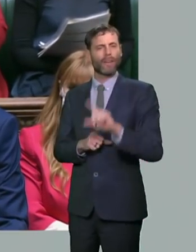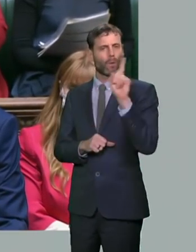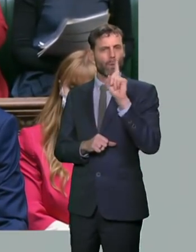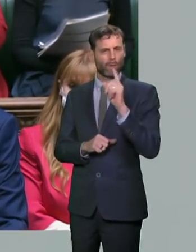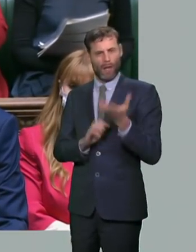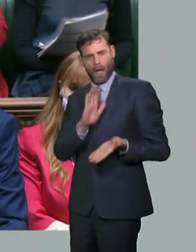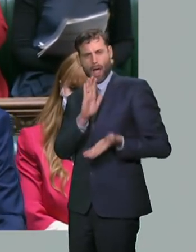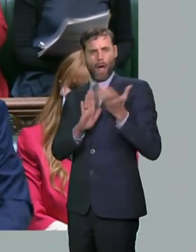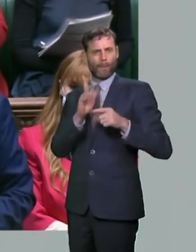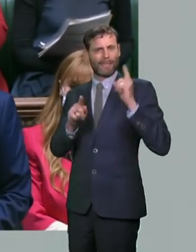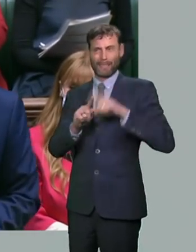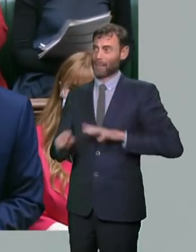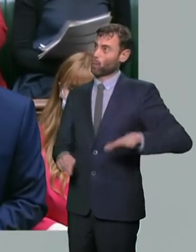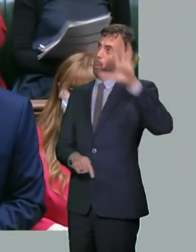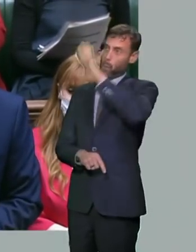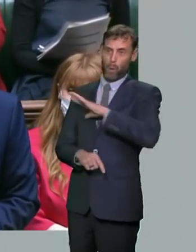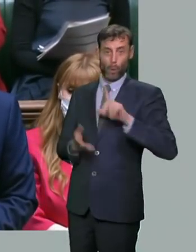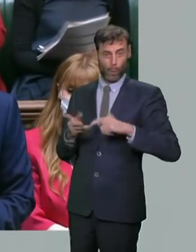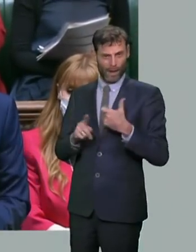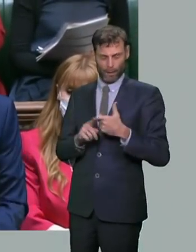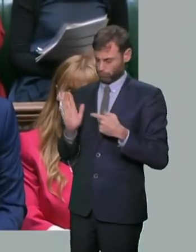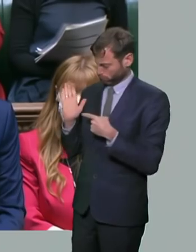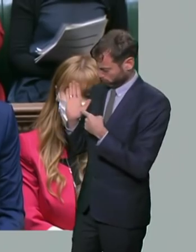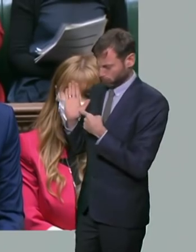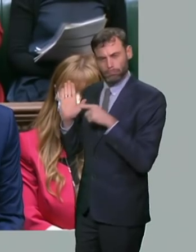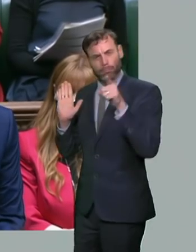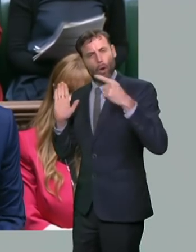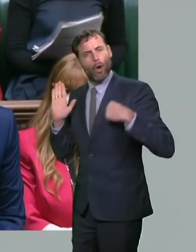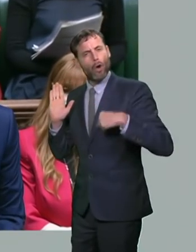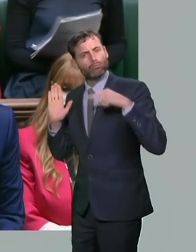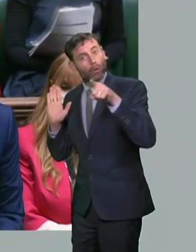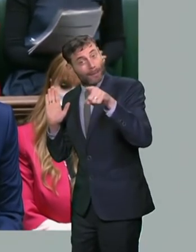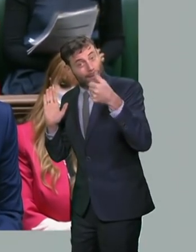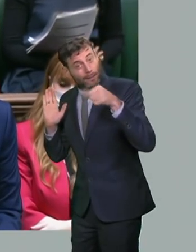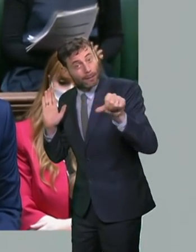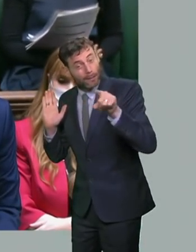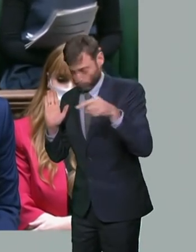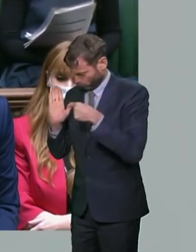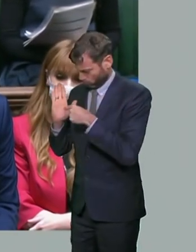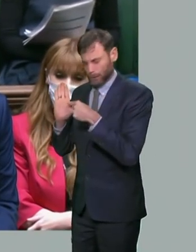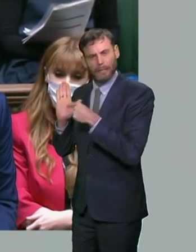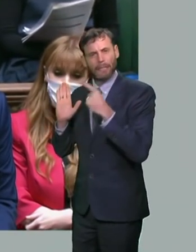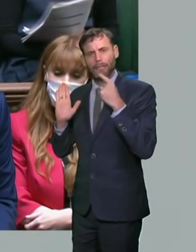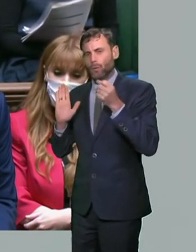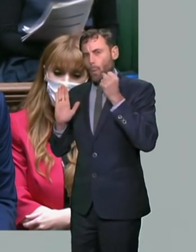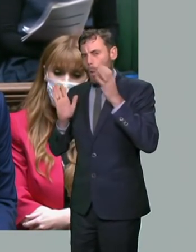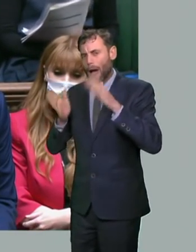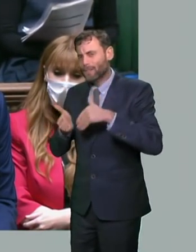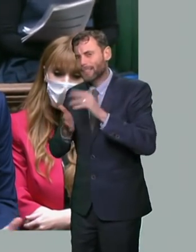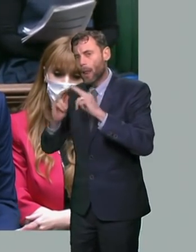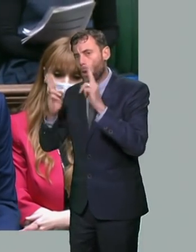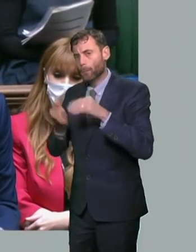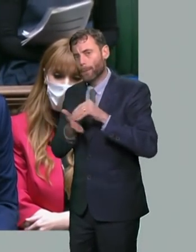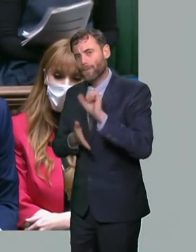in the country. So has he done what he promised and ensured that nobody will have to sell their home to pay for